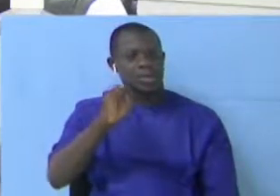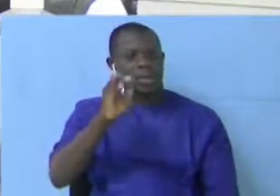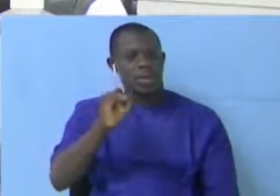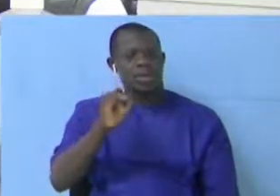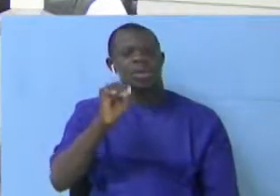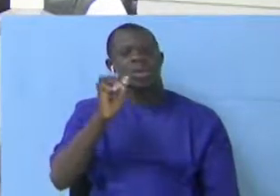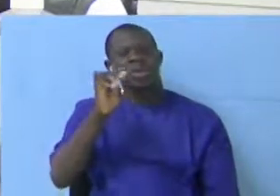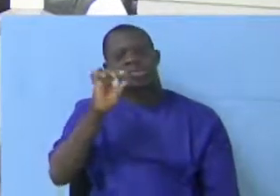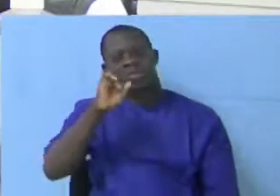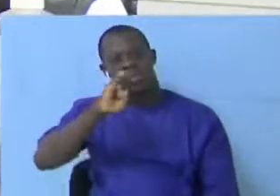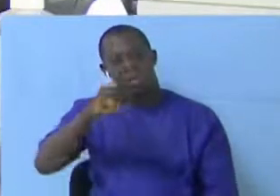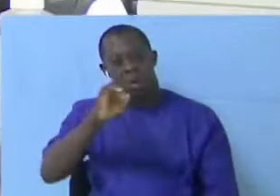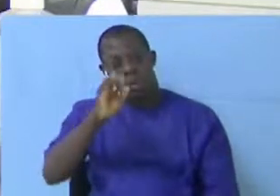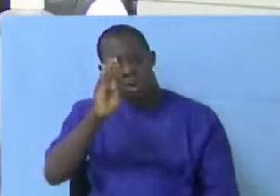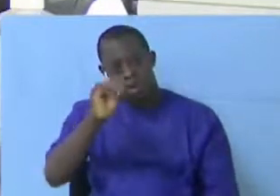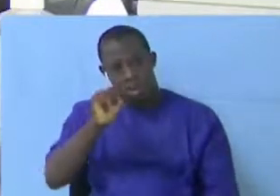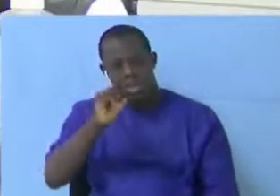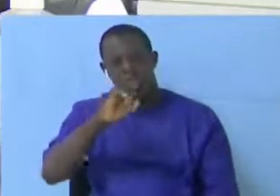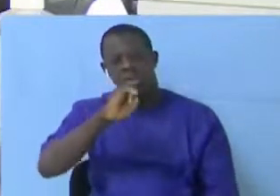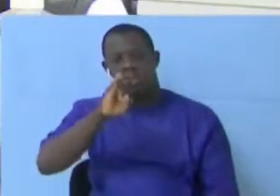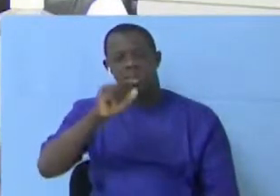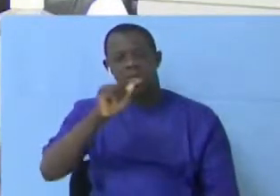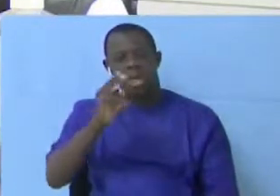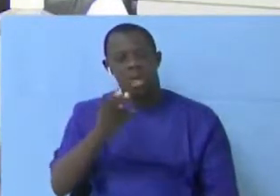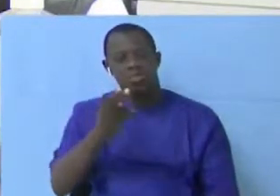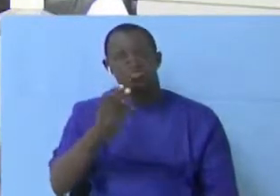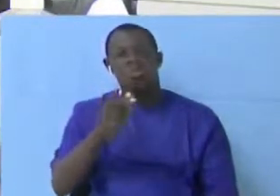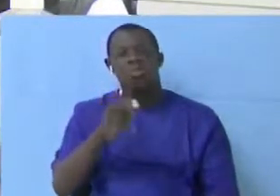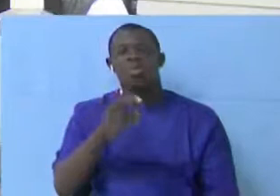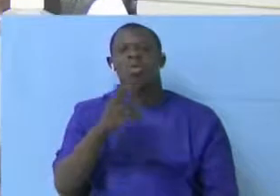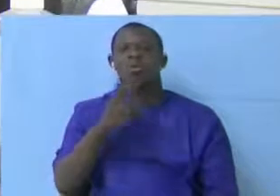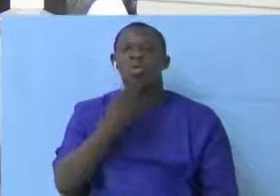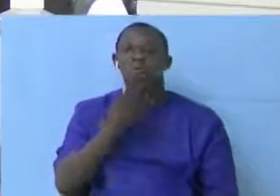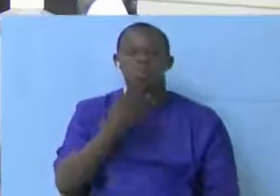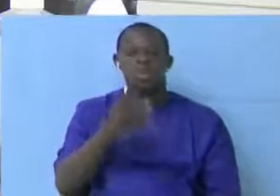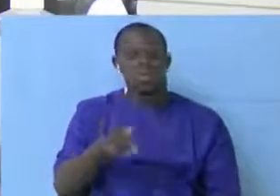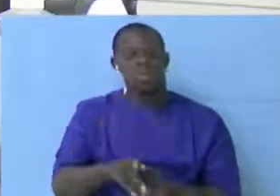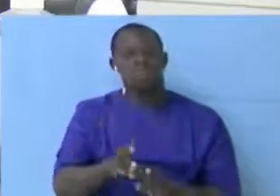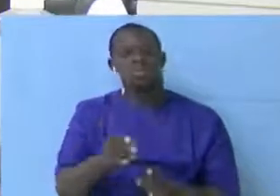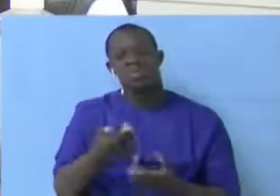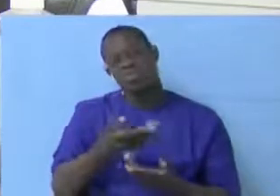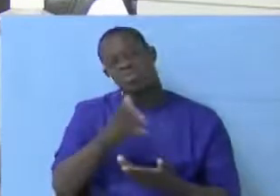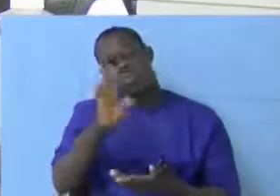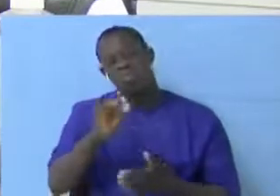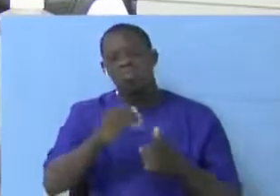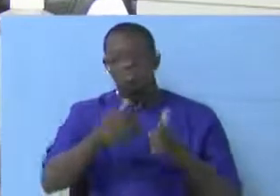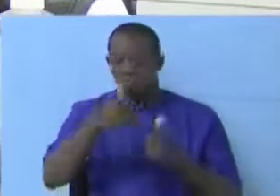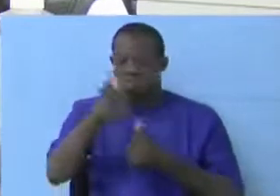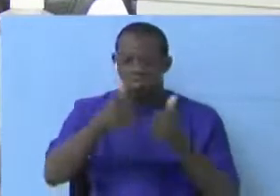Jajanya's uncle, Buba, and the host of them, I did some good things. Back